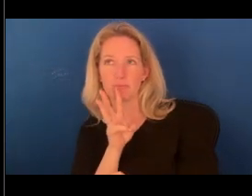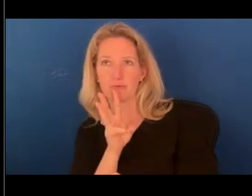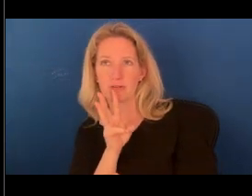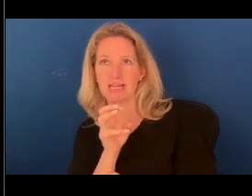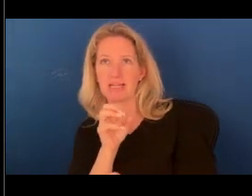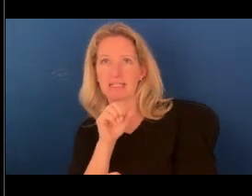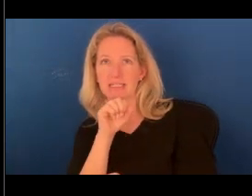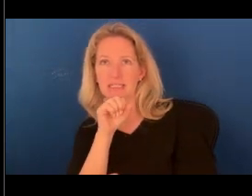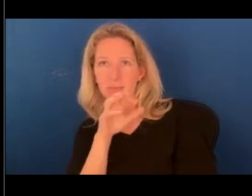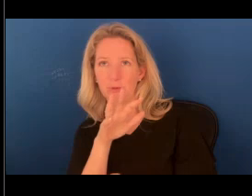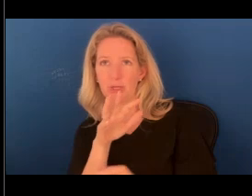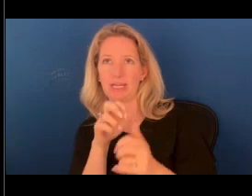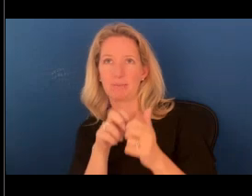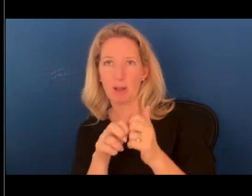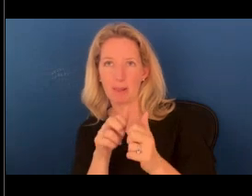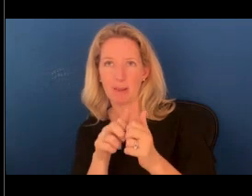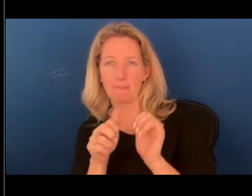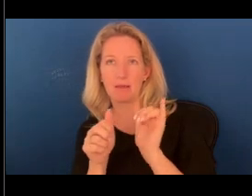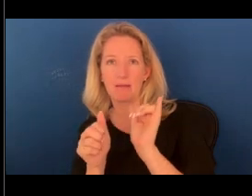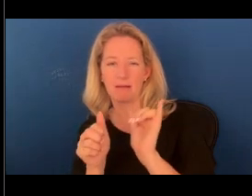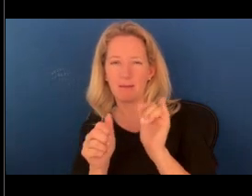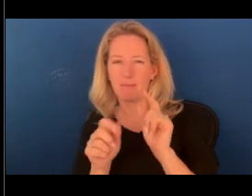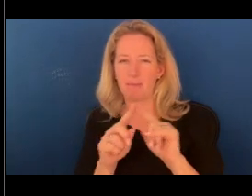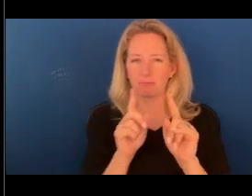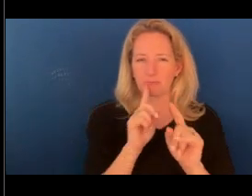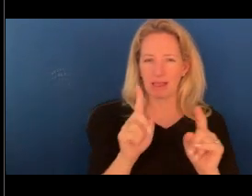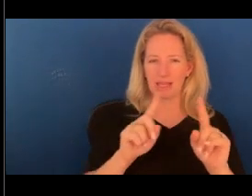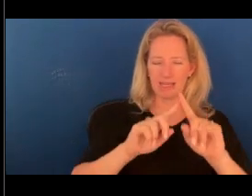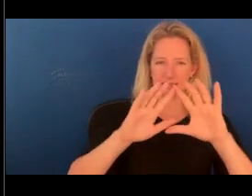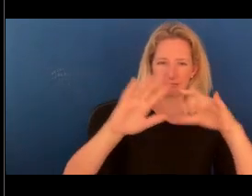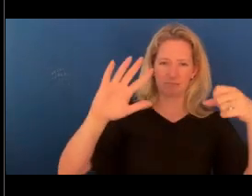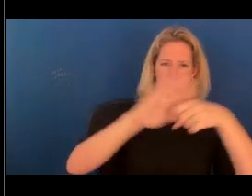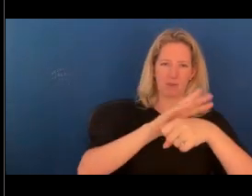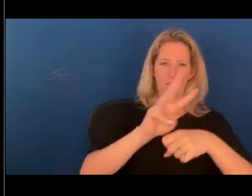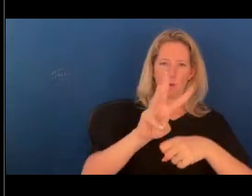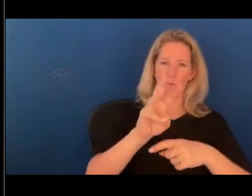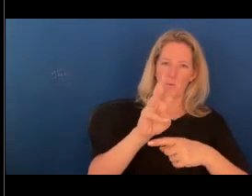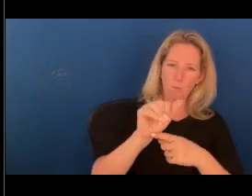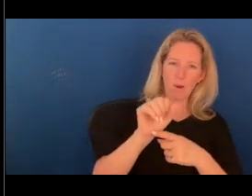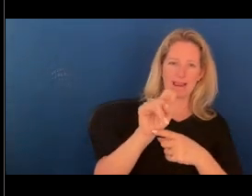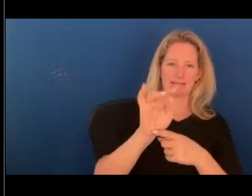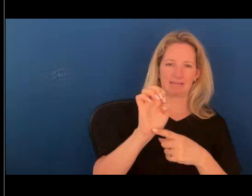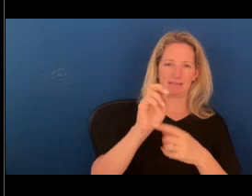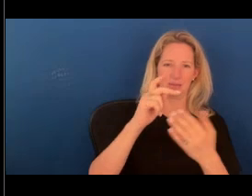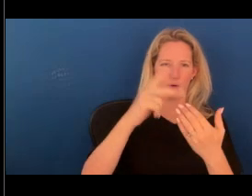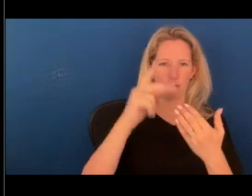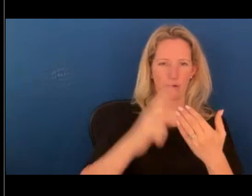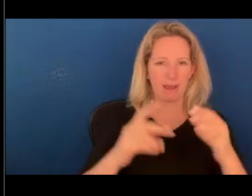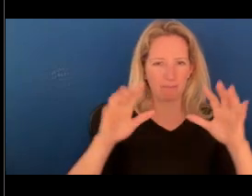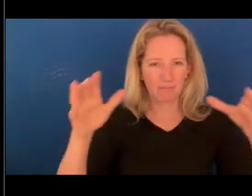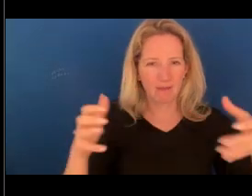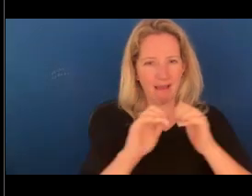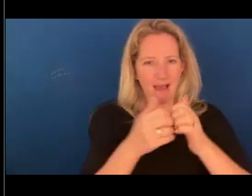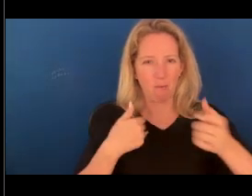general. And it's funny, I got into this hoping I could narrow down my approach, but instead I feel like I backed